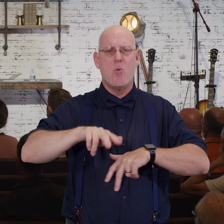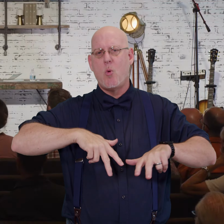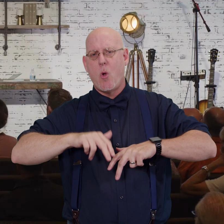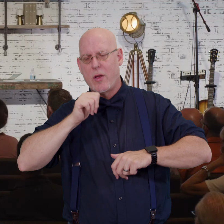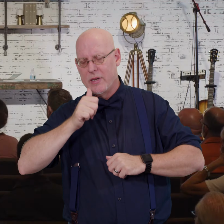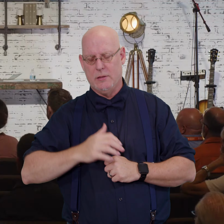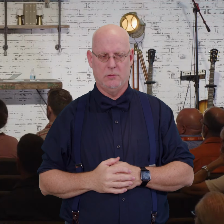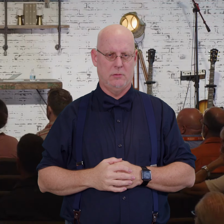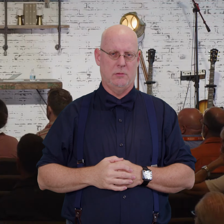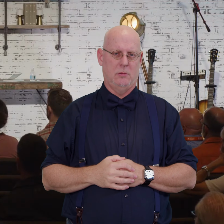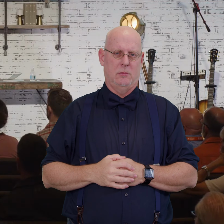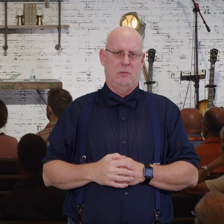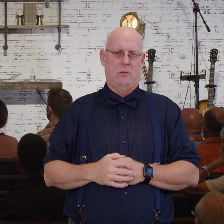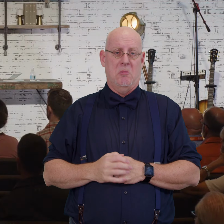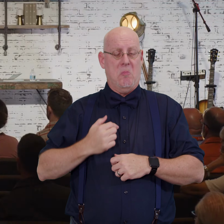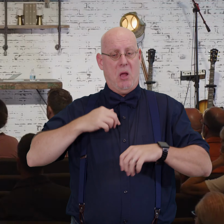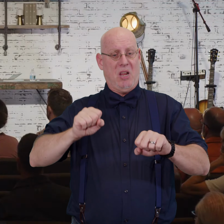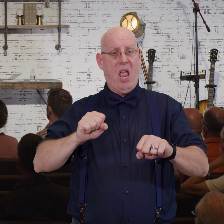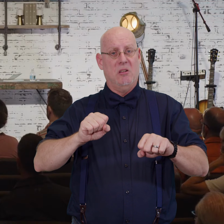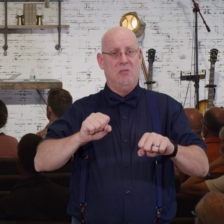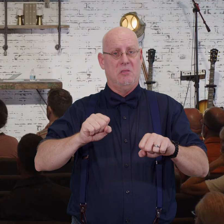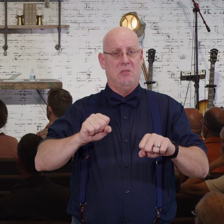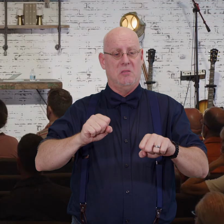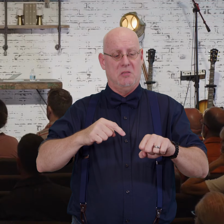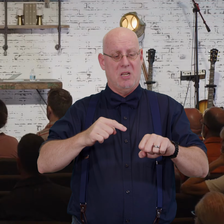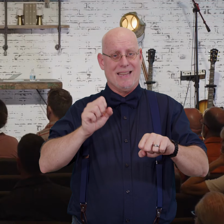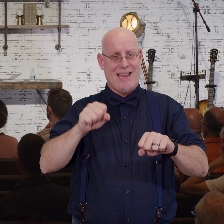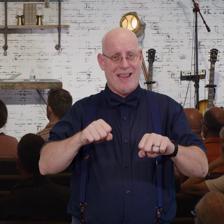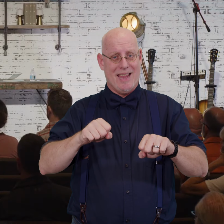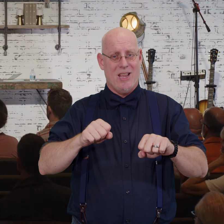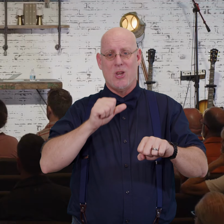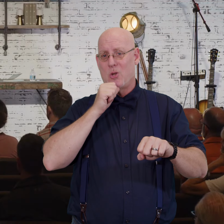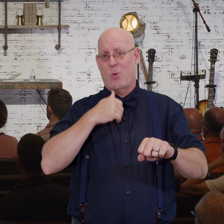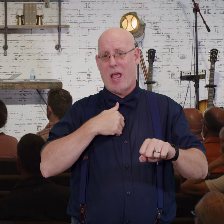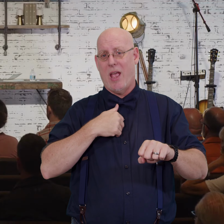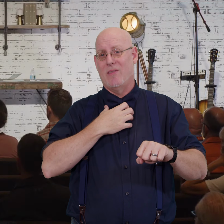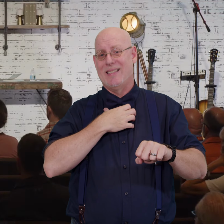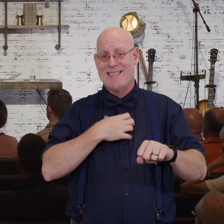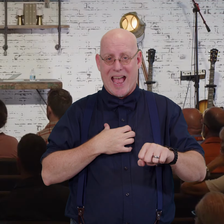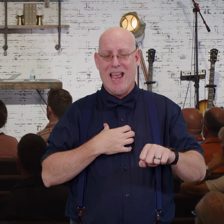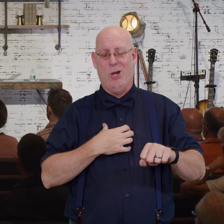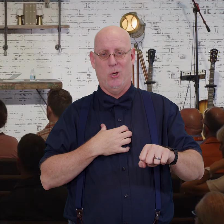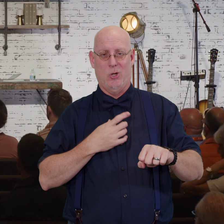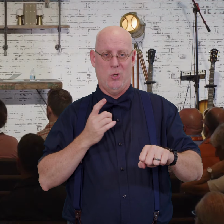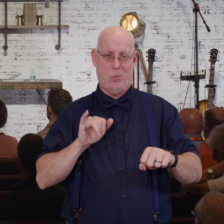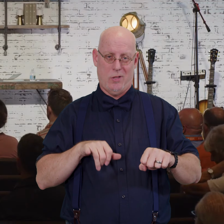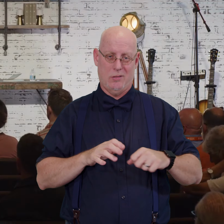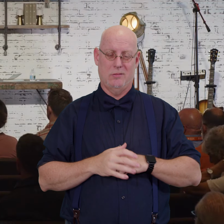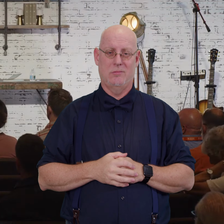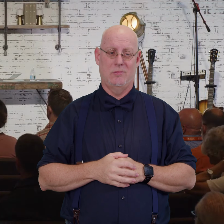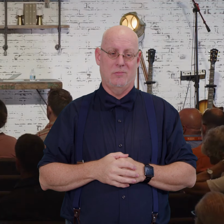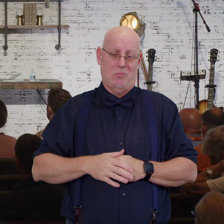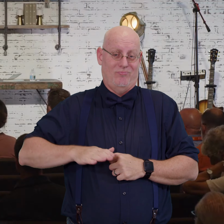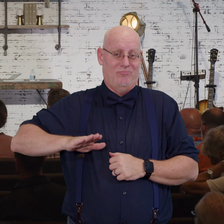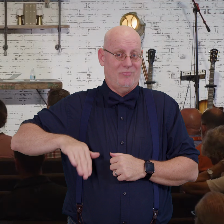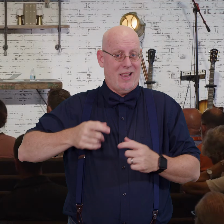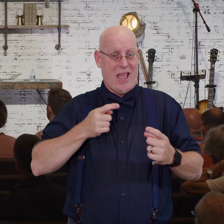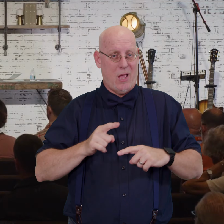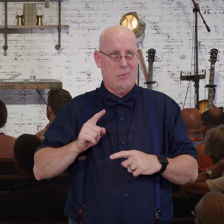day. I have the capacity to do that. I don't have the earnest desire. So it hasn't